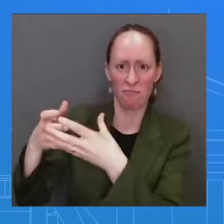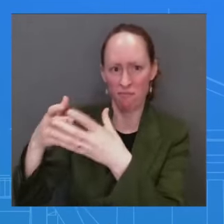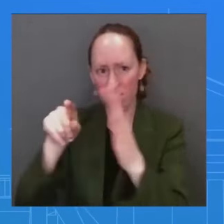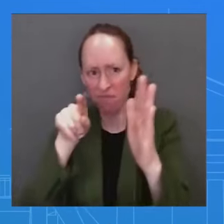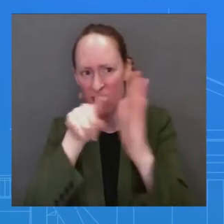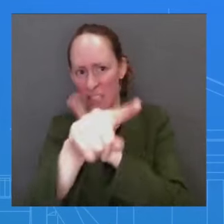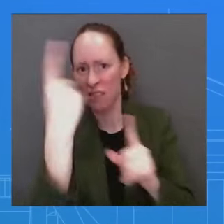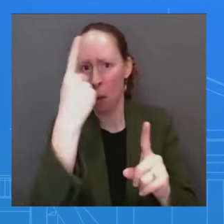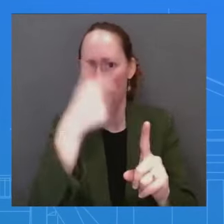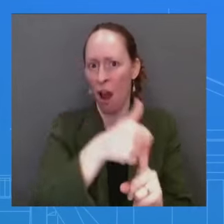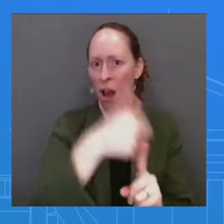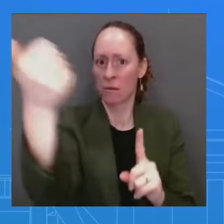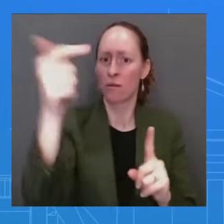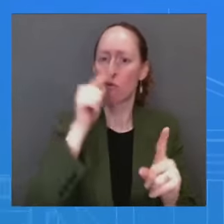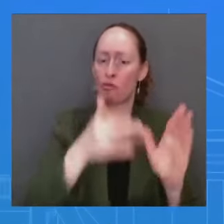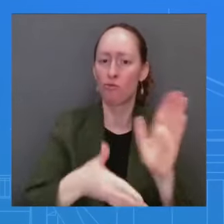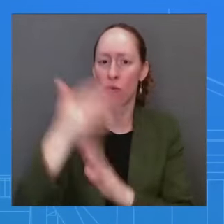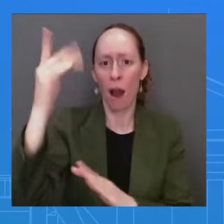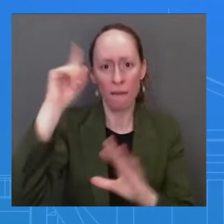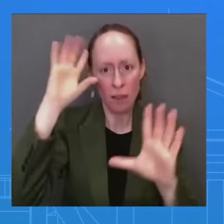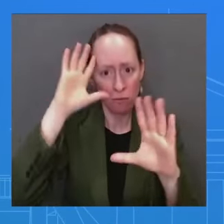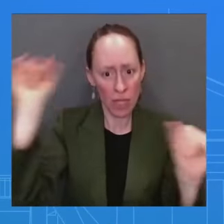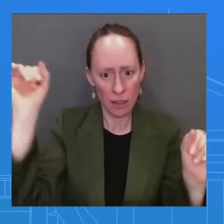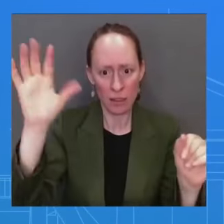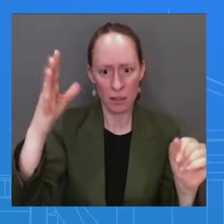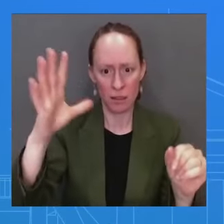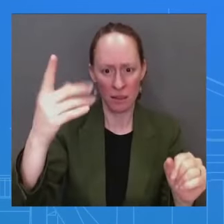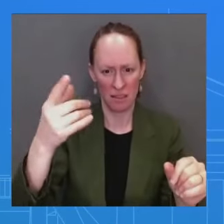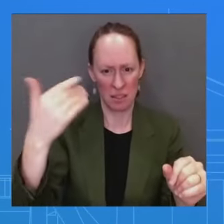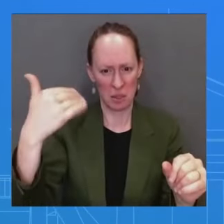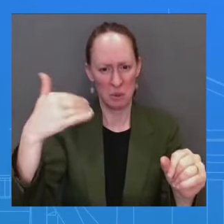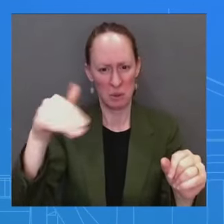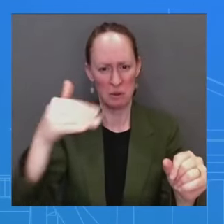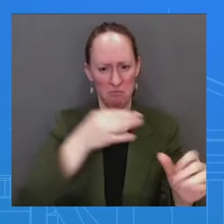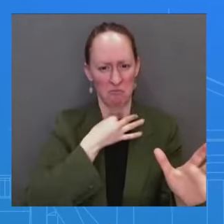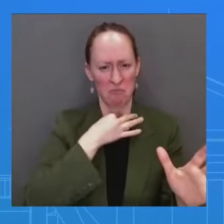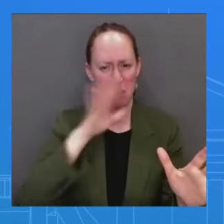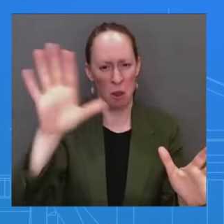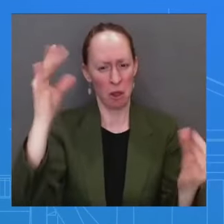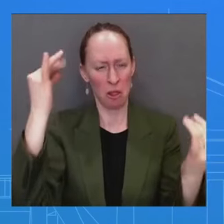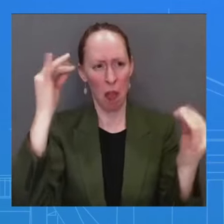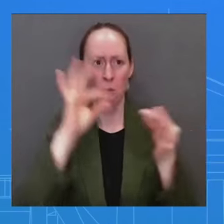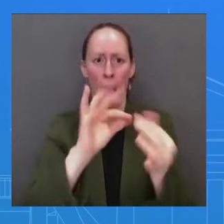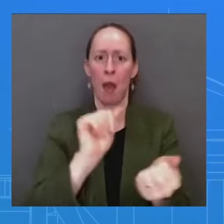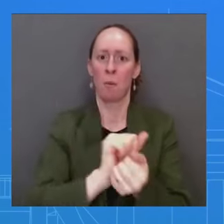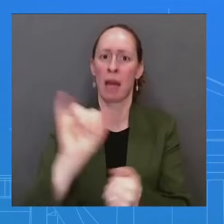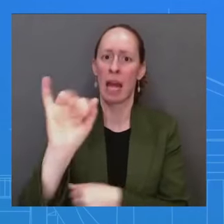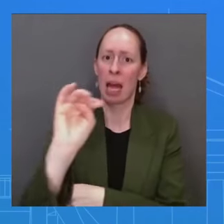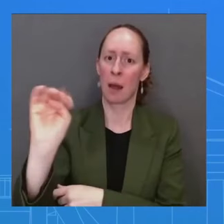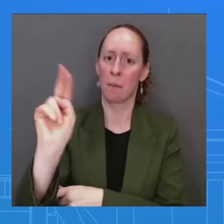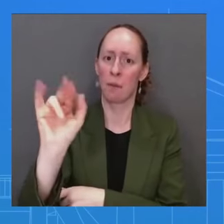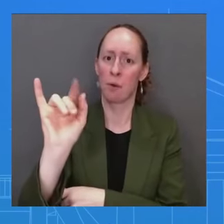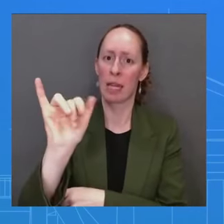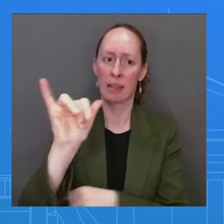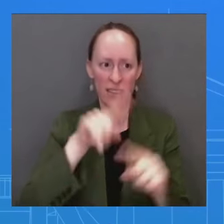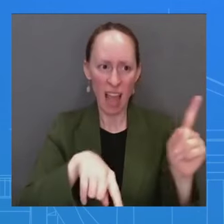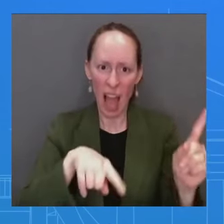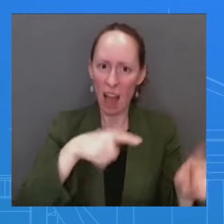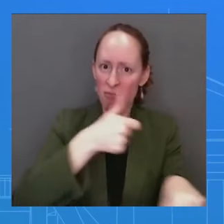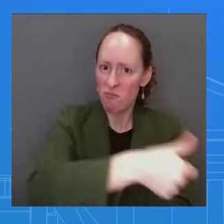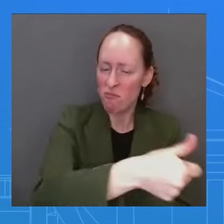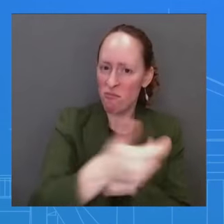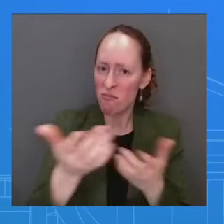his thoughts on immunity generally? Look, I'm going to be very careful because it is connected to what the former president said,